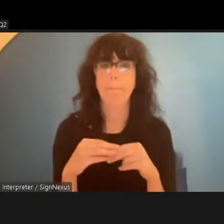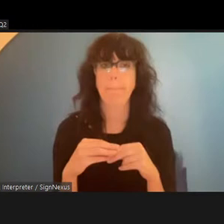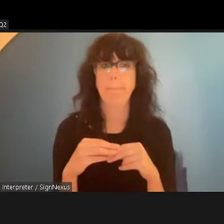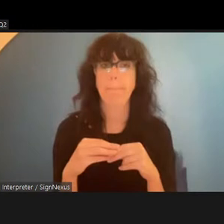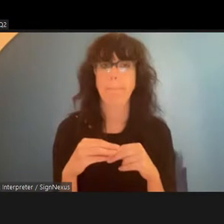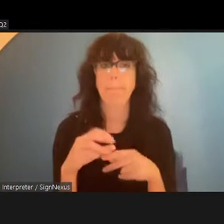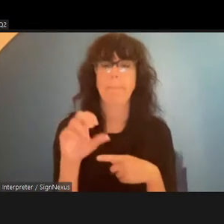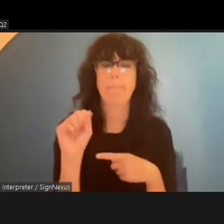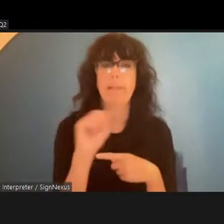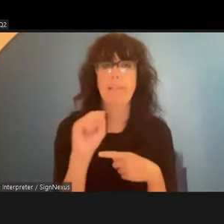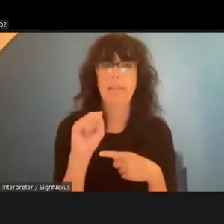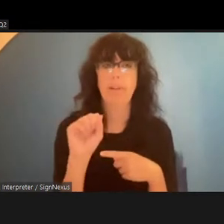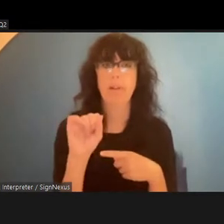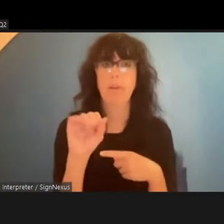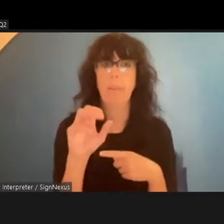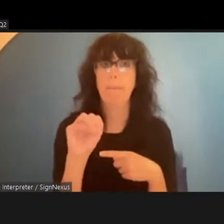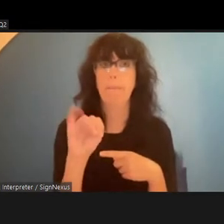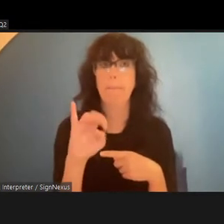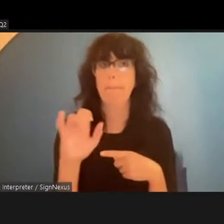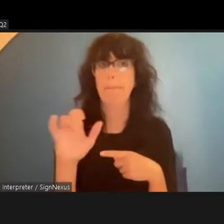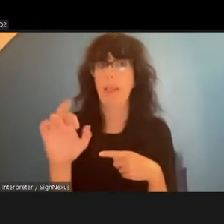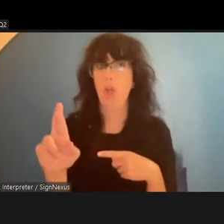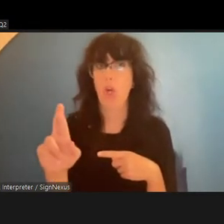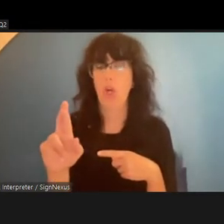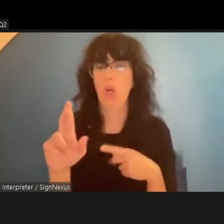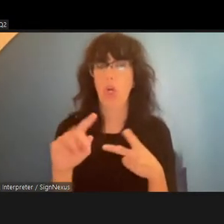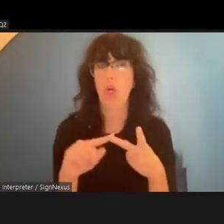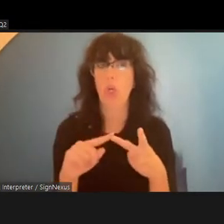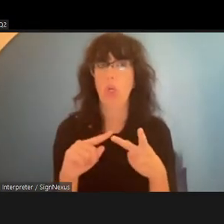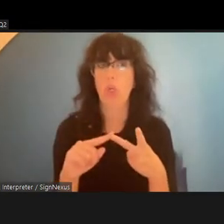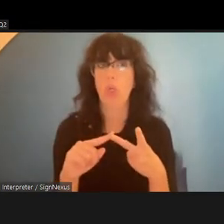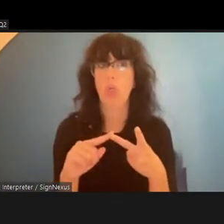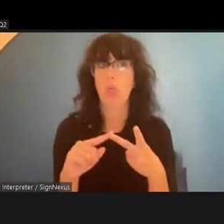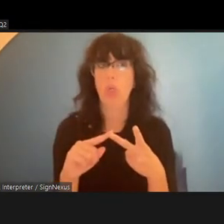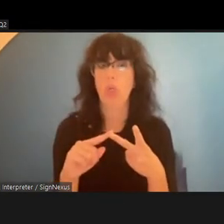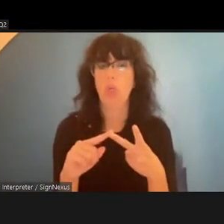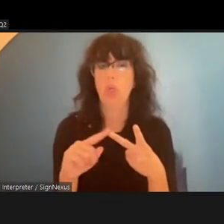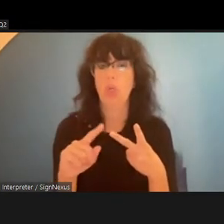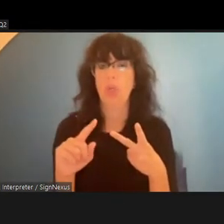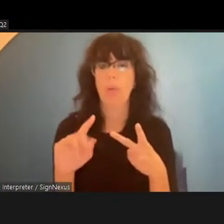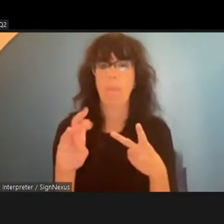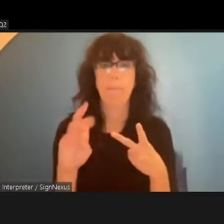speaker is stephen paul miller followed by ibrahimo